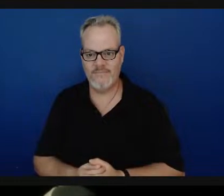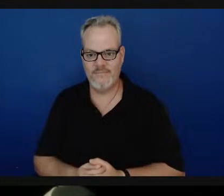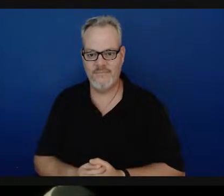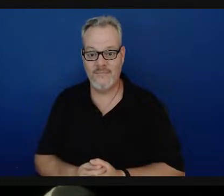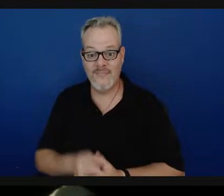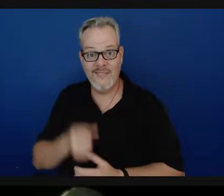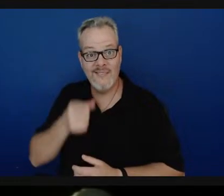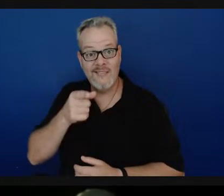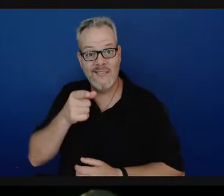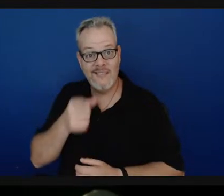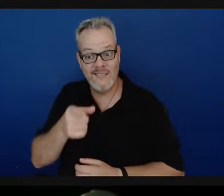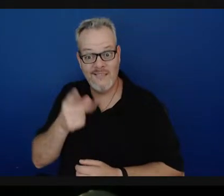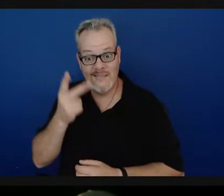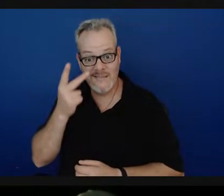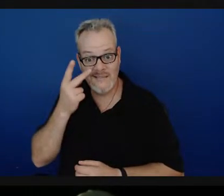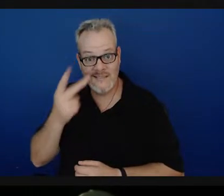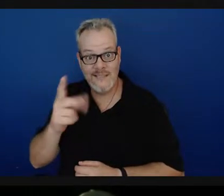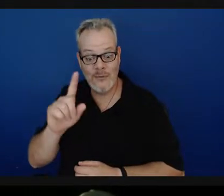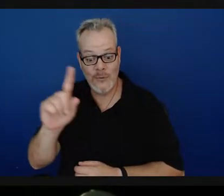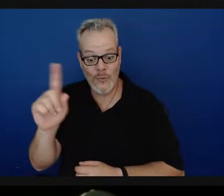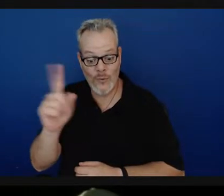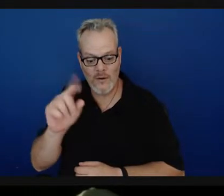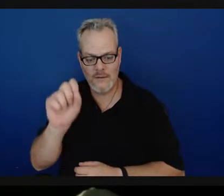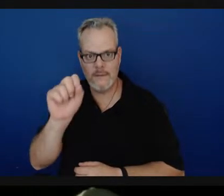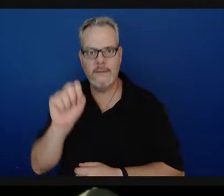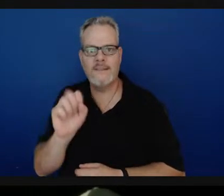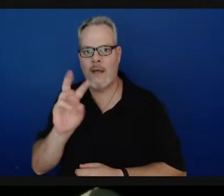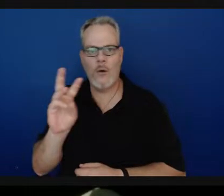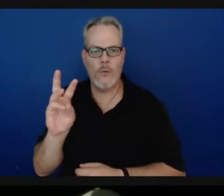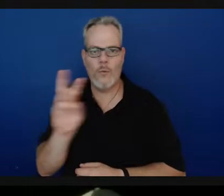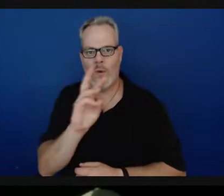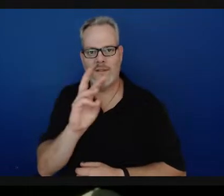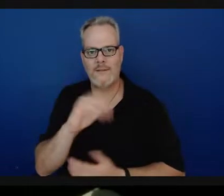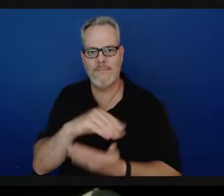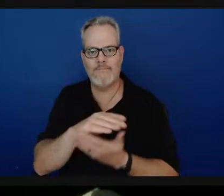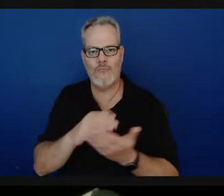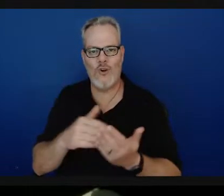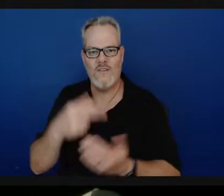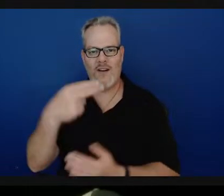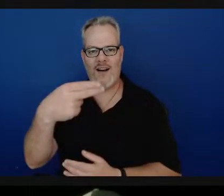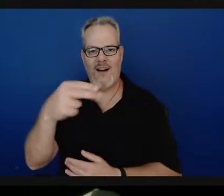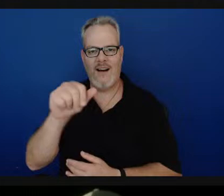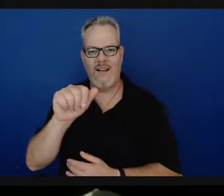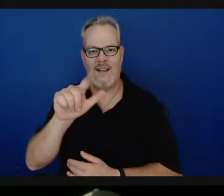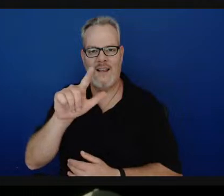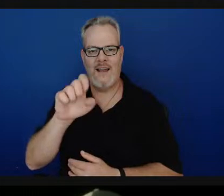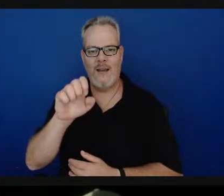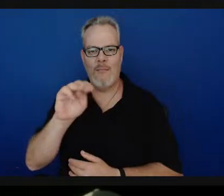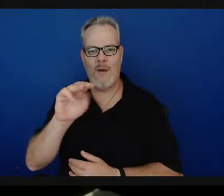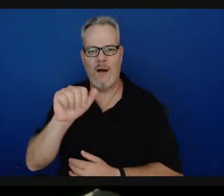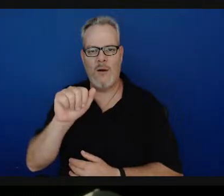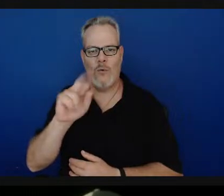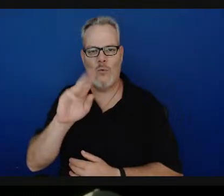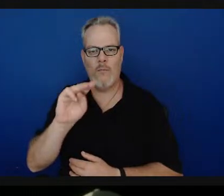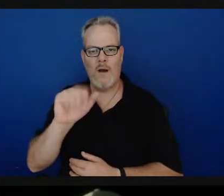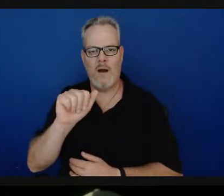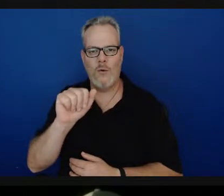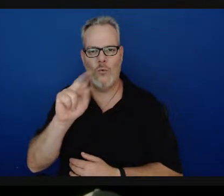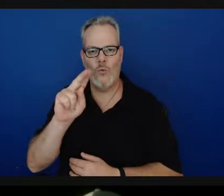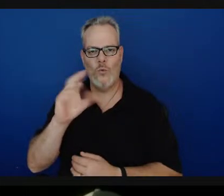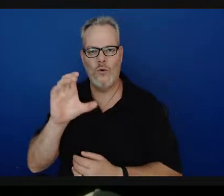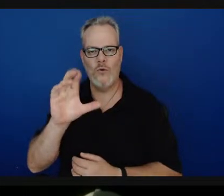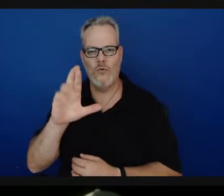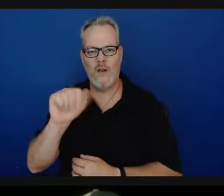In a map view, it's still in the southwest part of Halemaumau crater, right around in here, with the primary viewpoints being around the